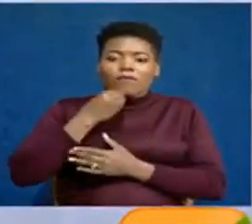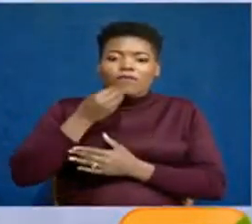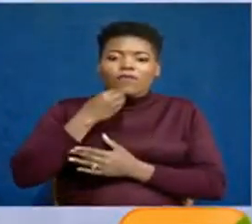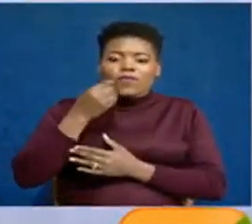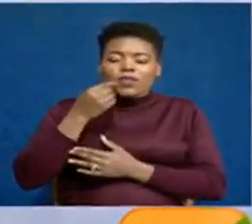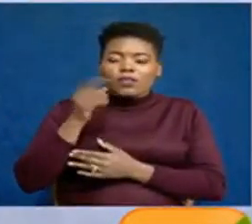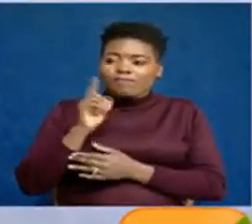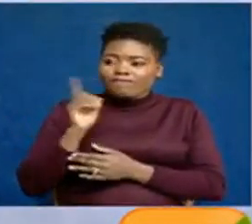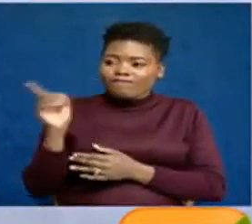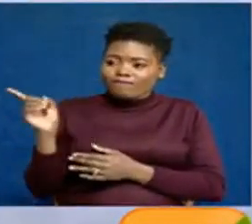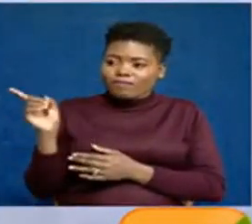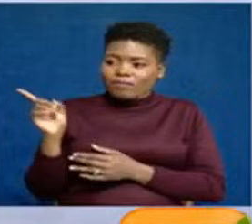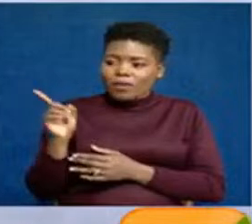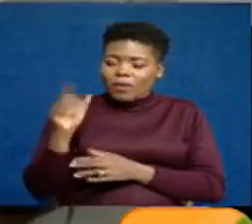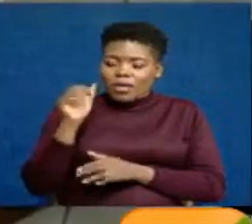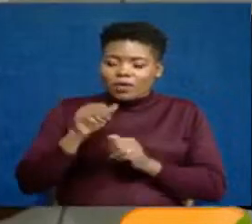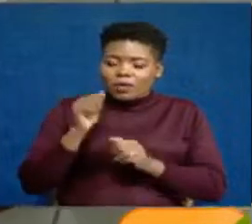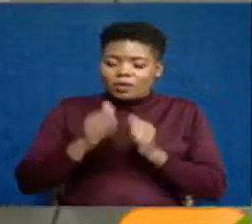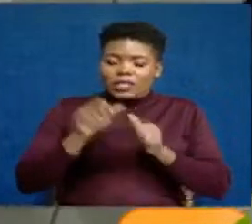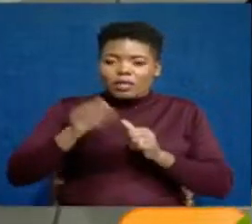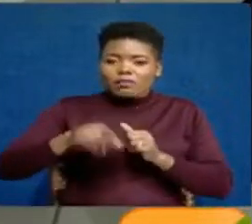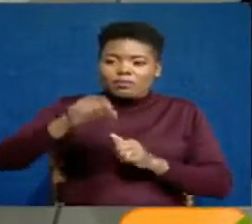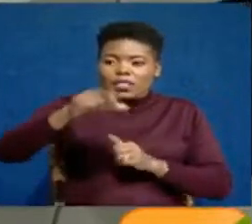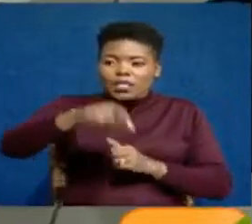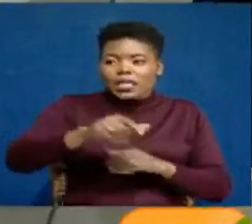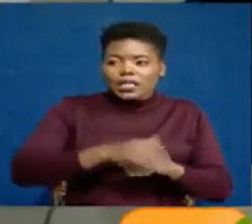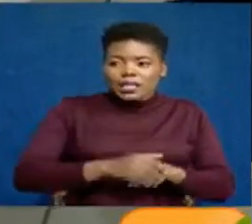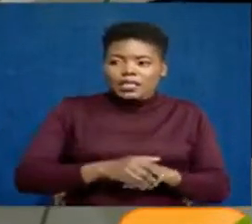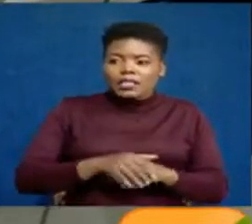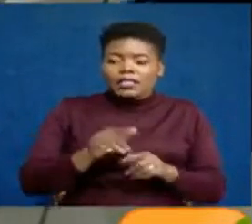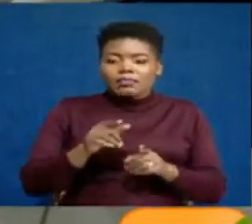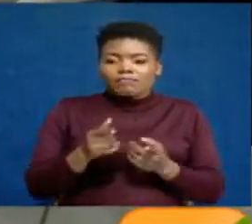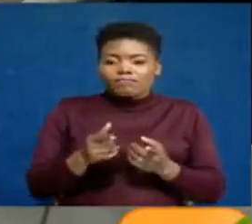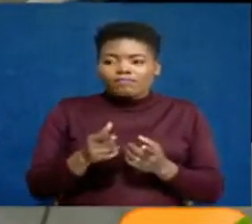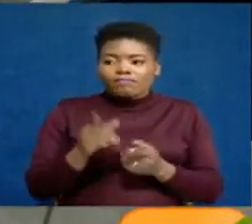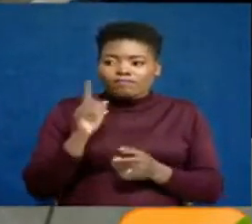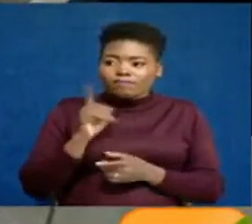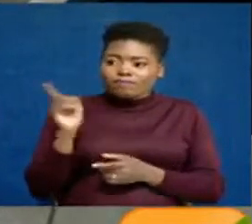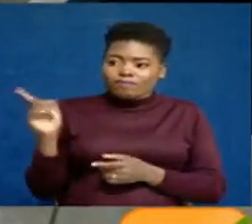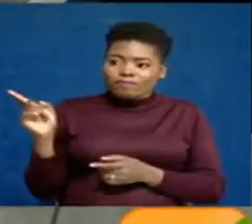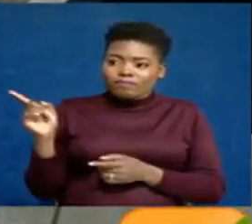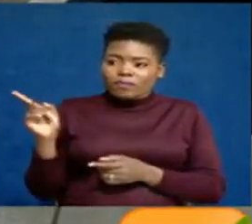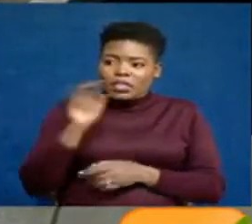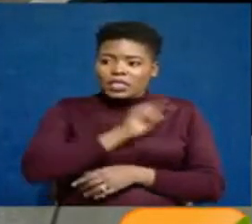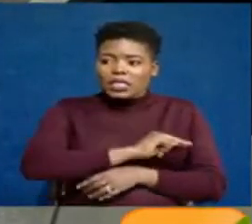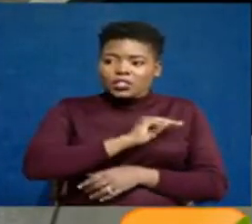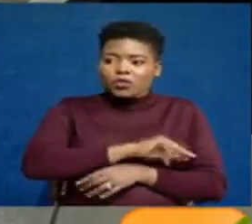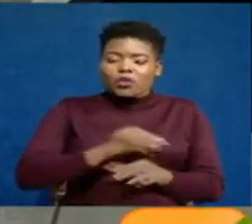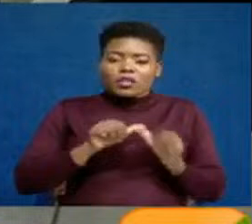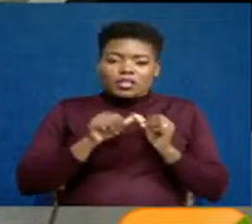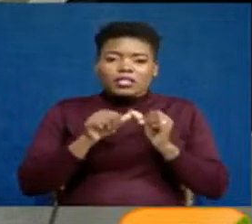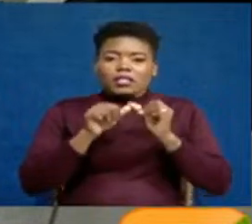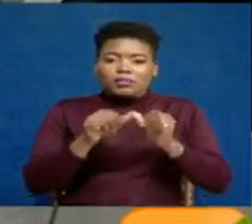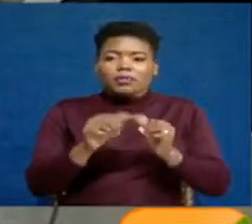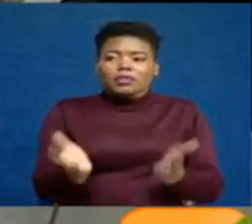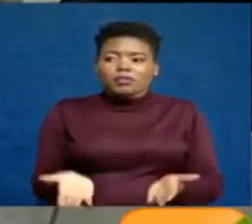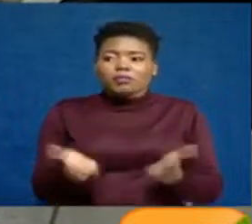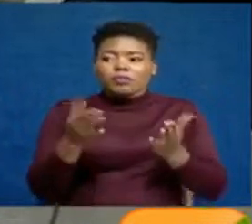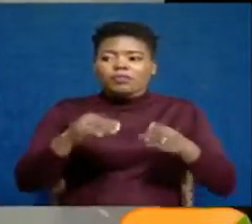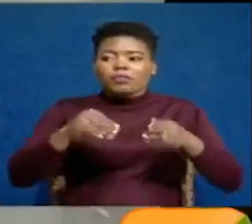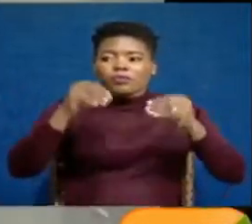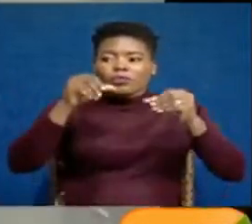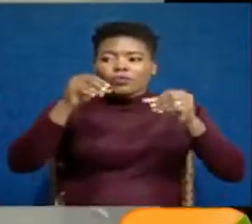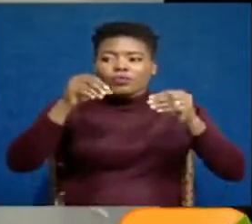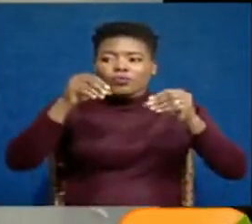an organic fertilizer. Unlike synthetic fertilizers, mealworm frass is natural, sustainable, and improves soil